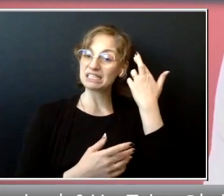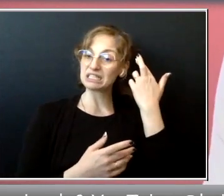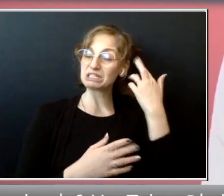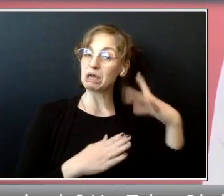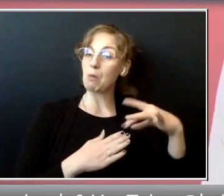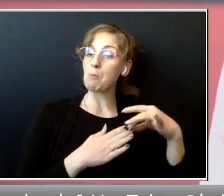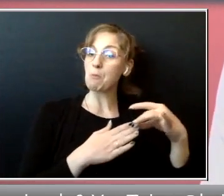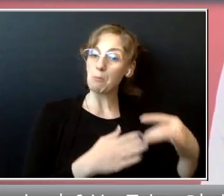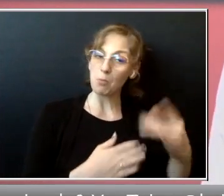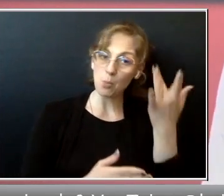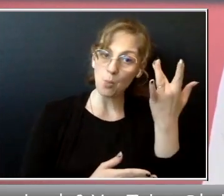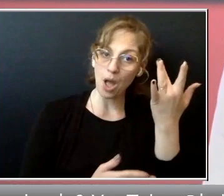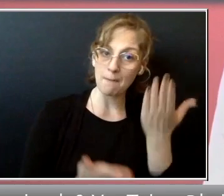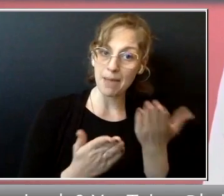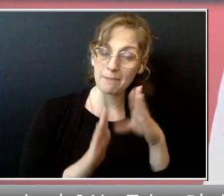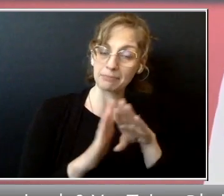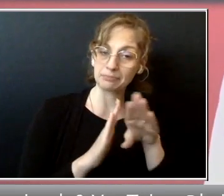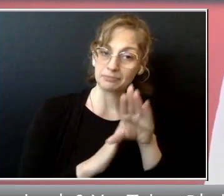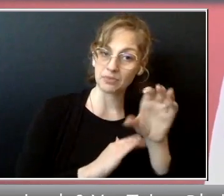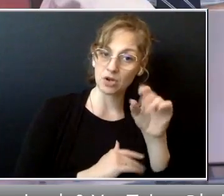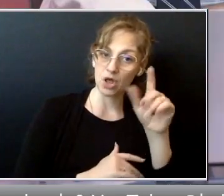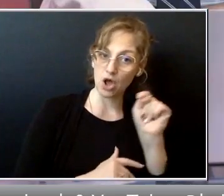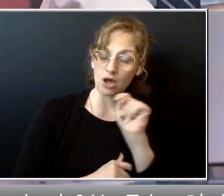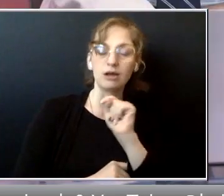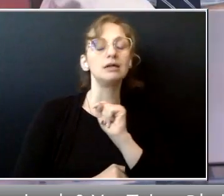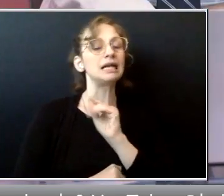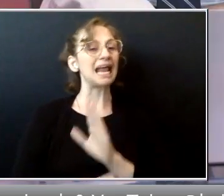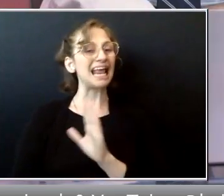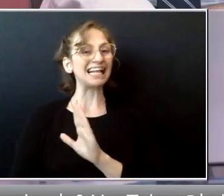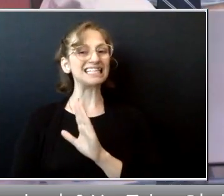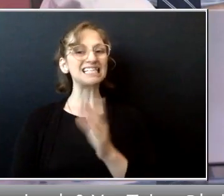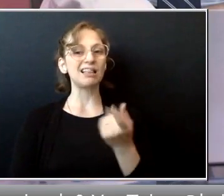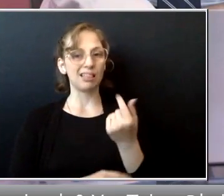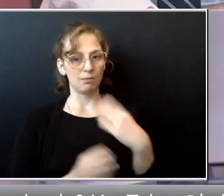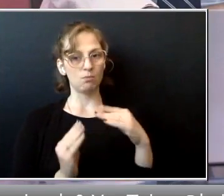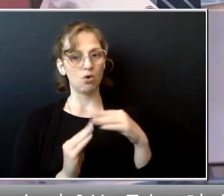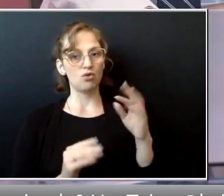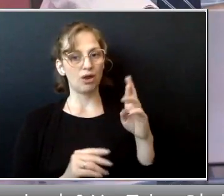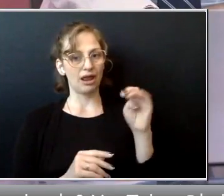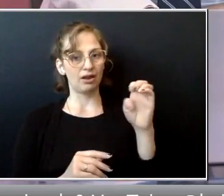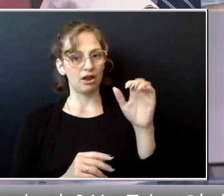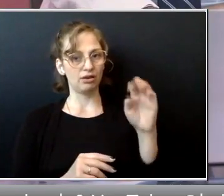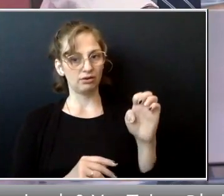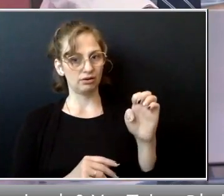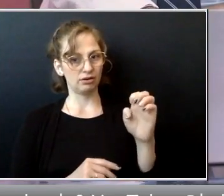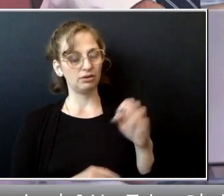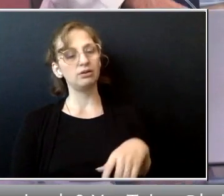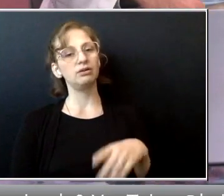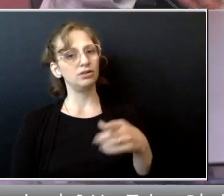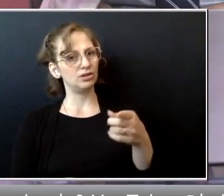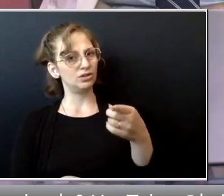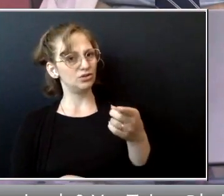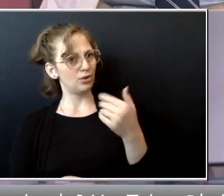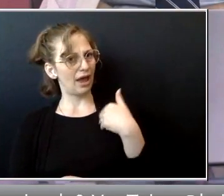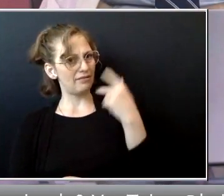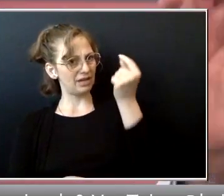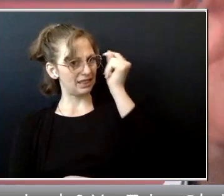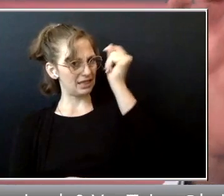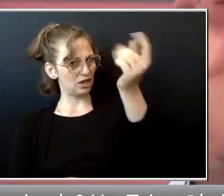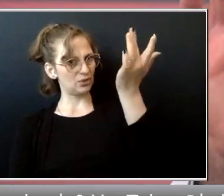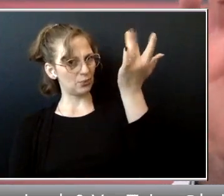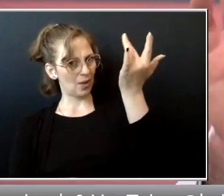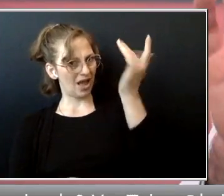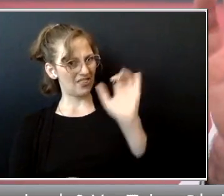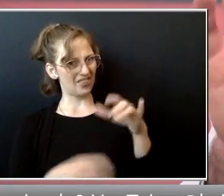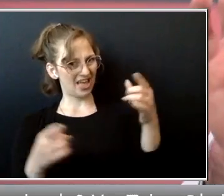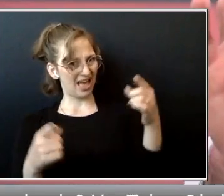particular reason is a little bit rarer one. Do you know what caused it? Do you have any theories of what caused the clot in Steve's leg? So in his case, it